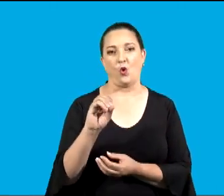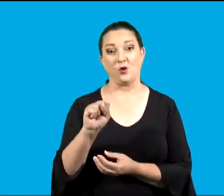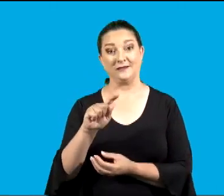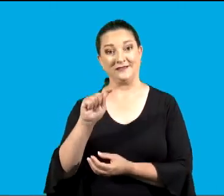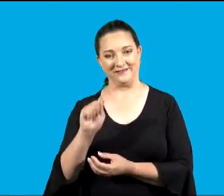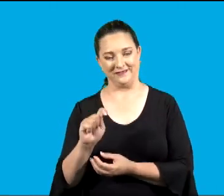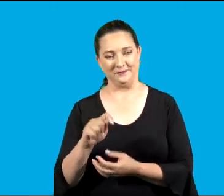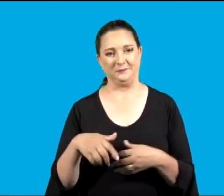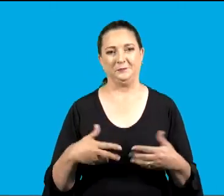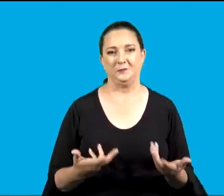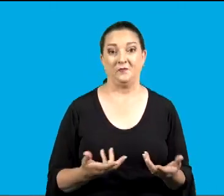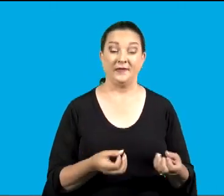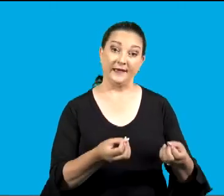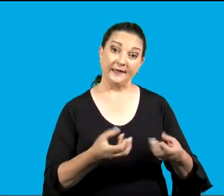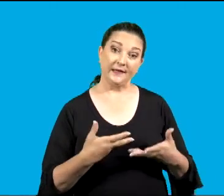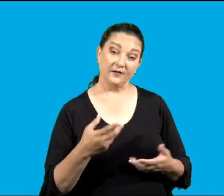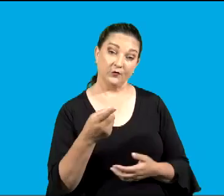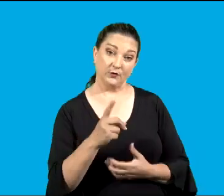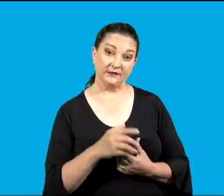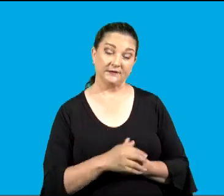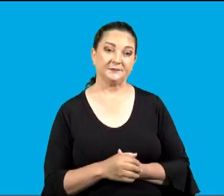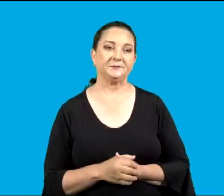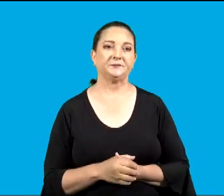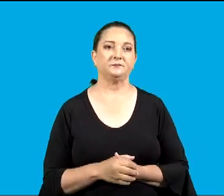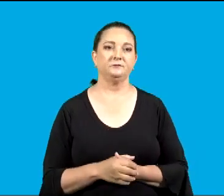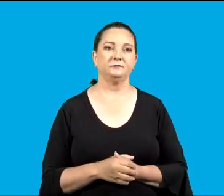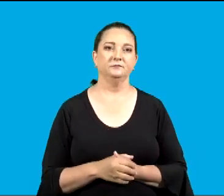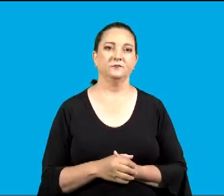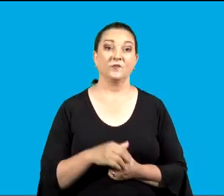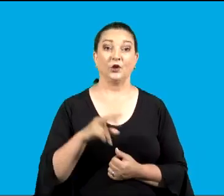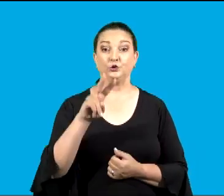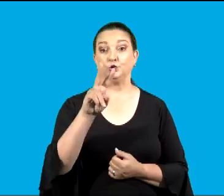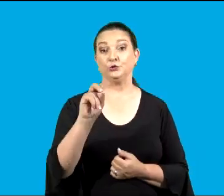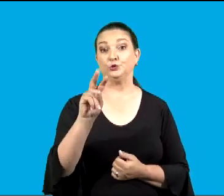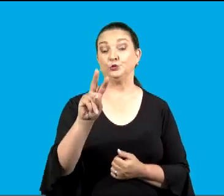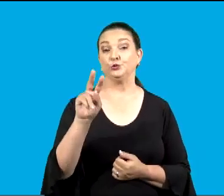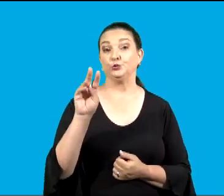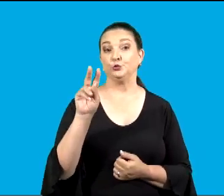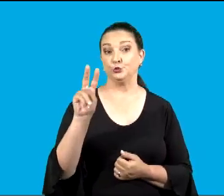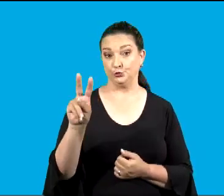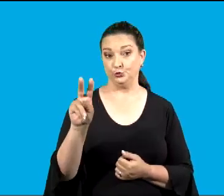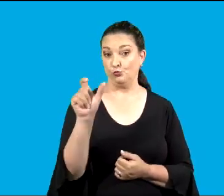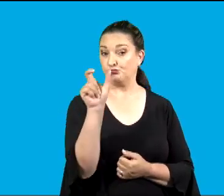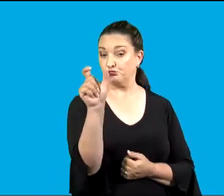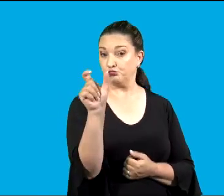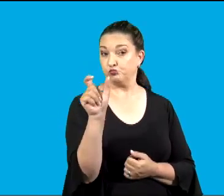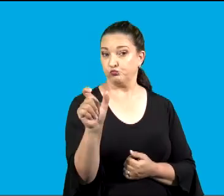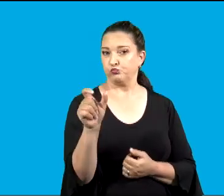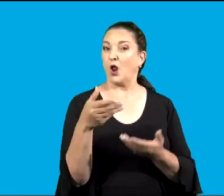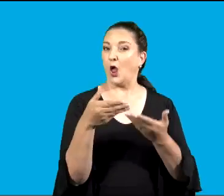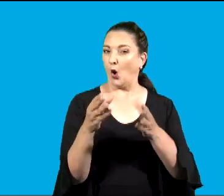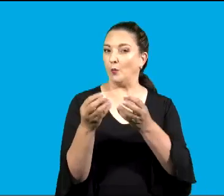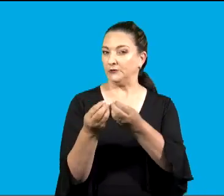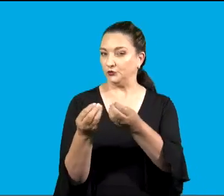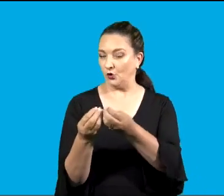right? And here we are given amounts from 2022, so that becomes my opening stock